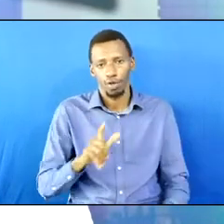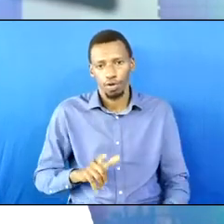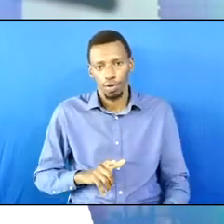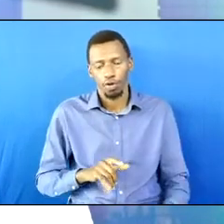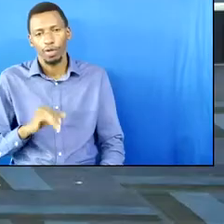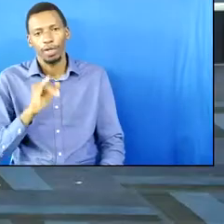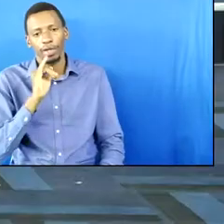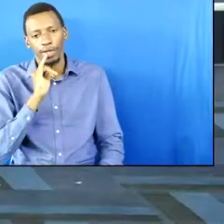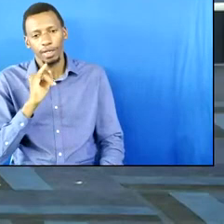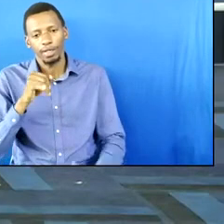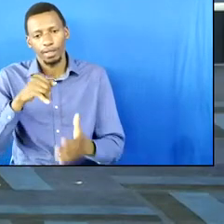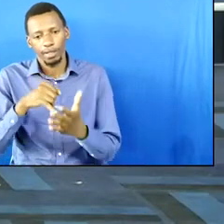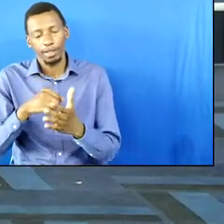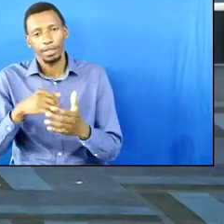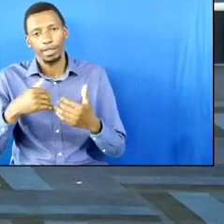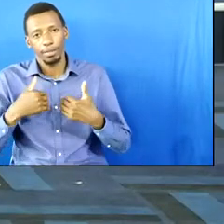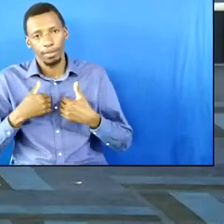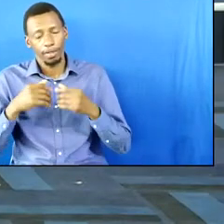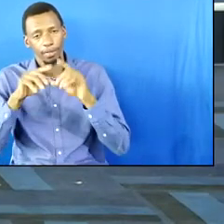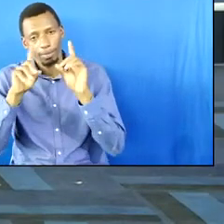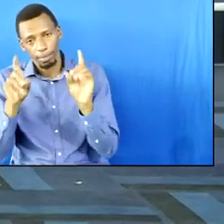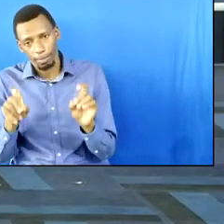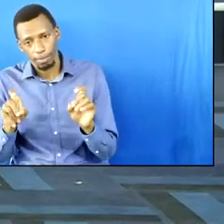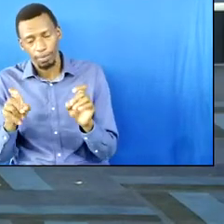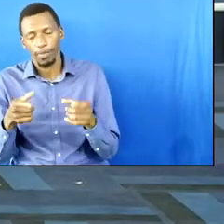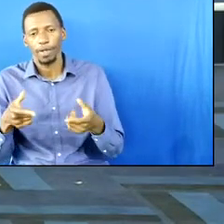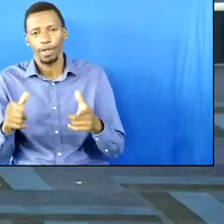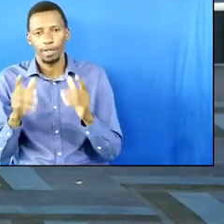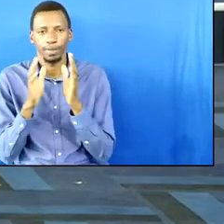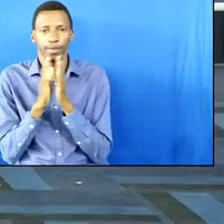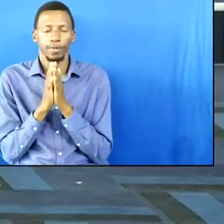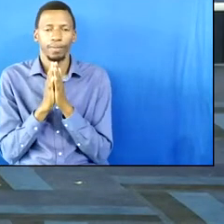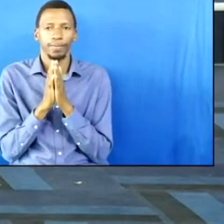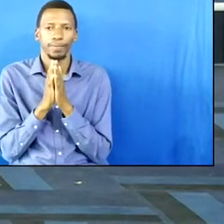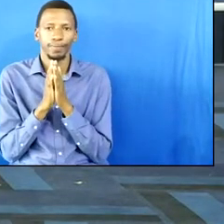it I? Shall we pray?